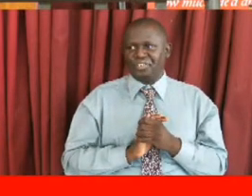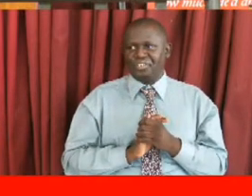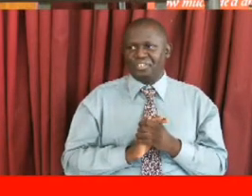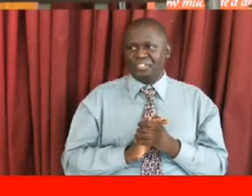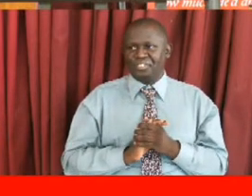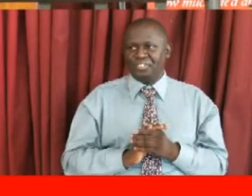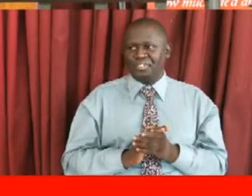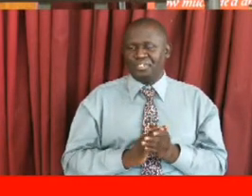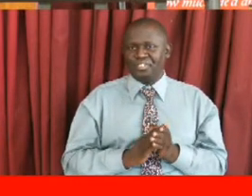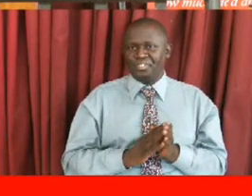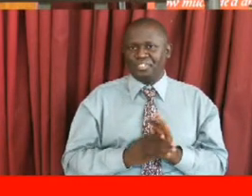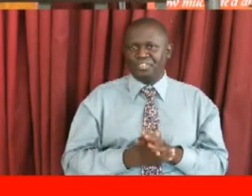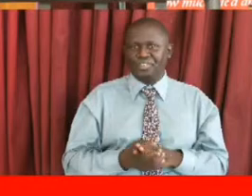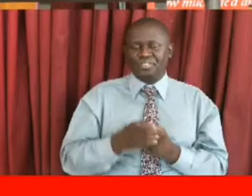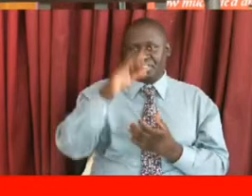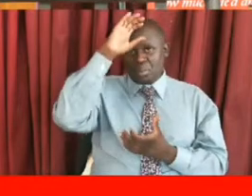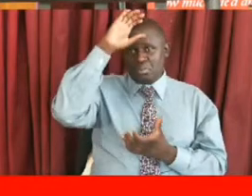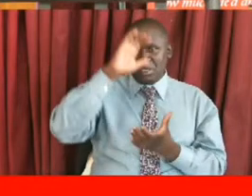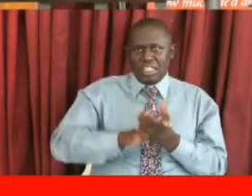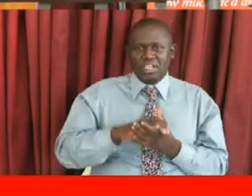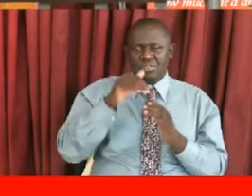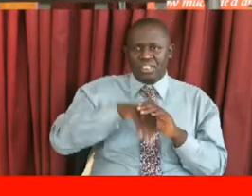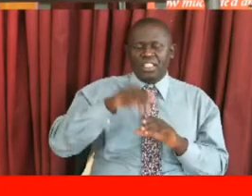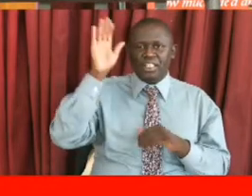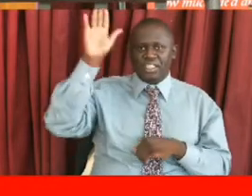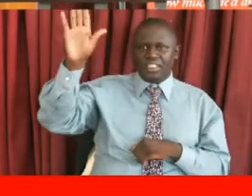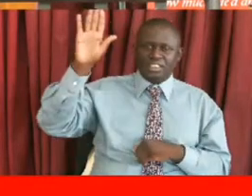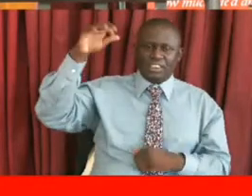yes believe in his